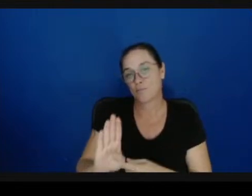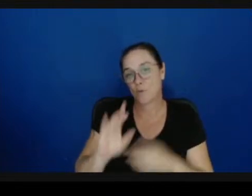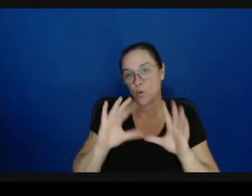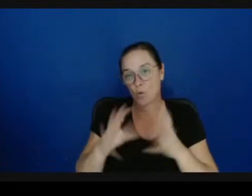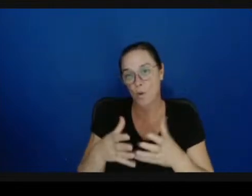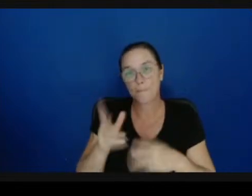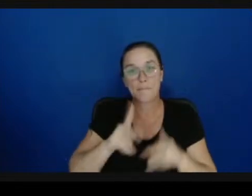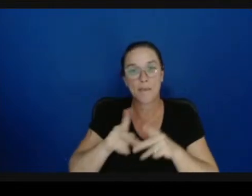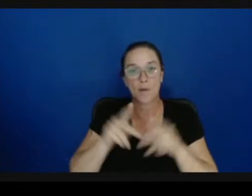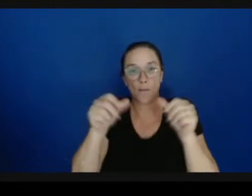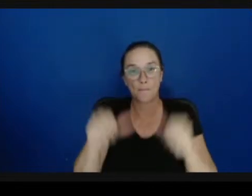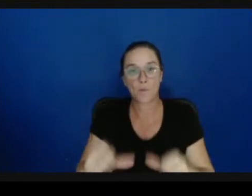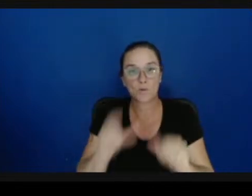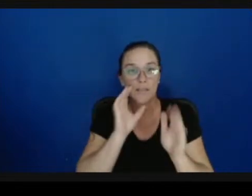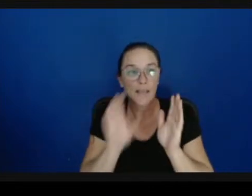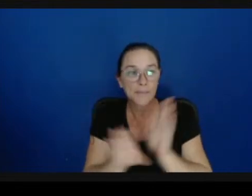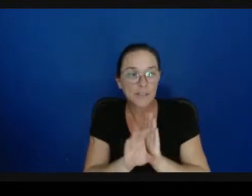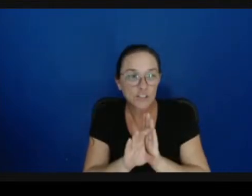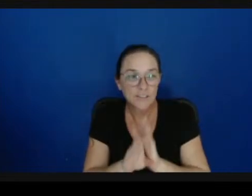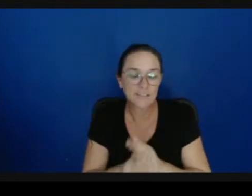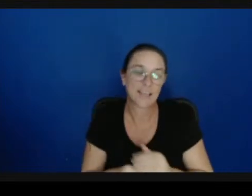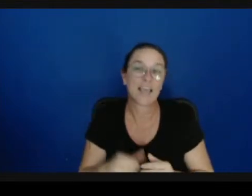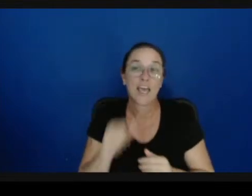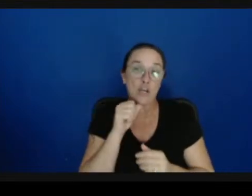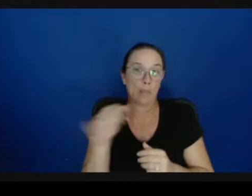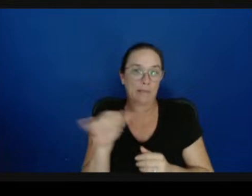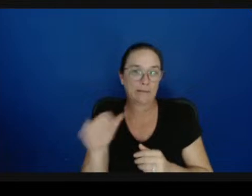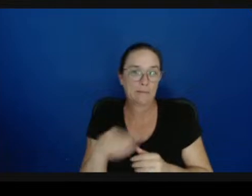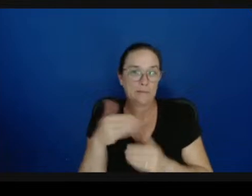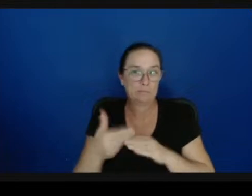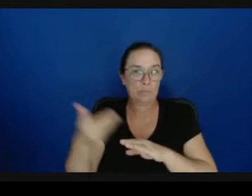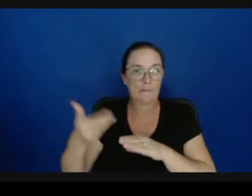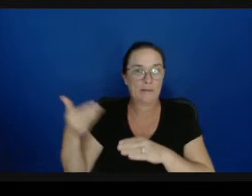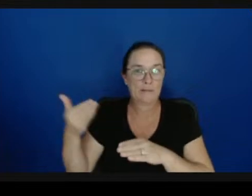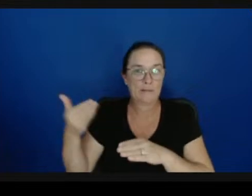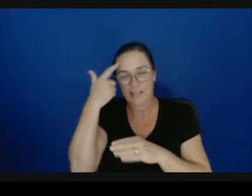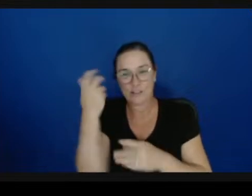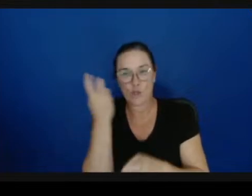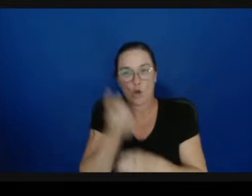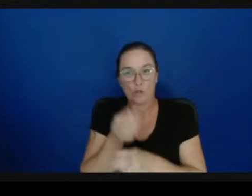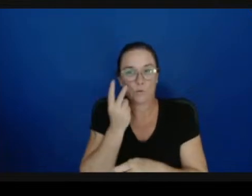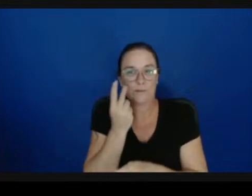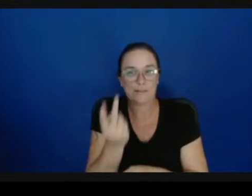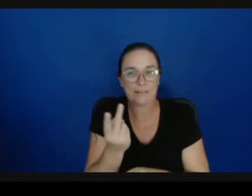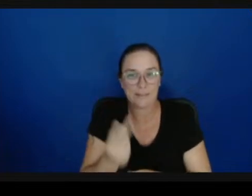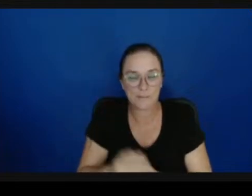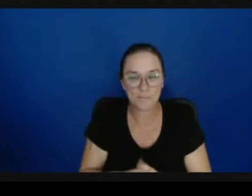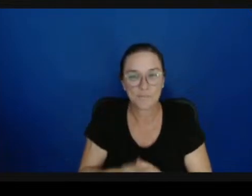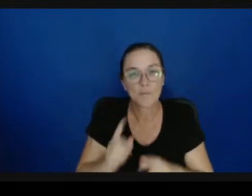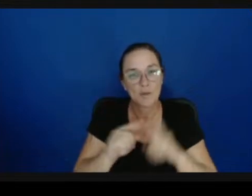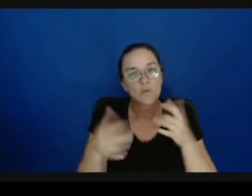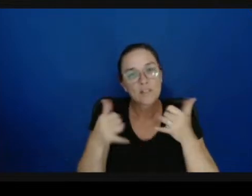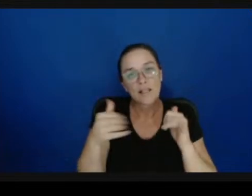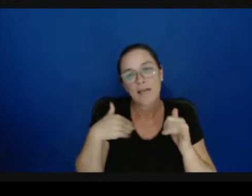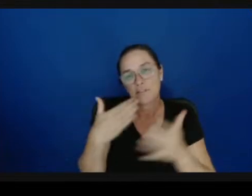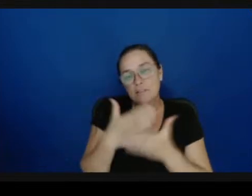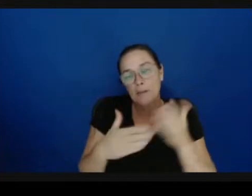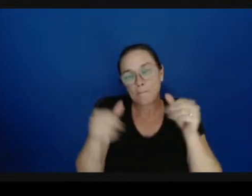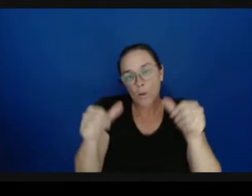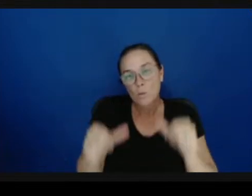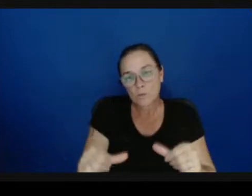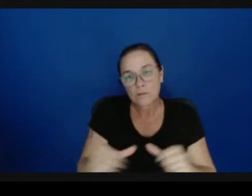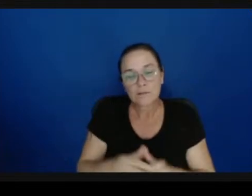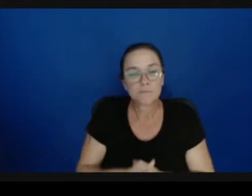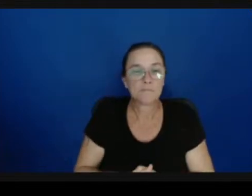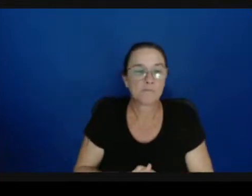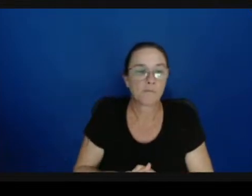and maybe not as much as the last eruptions, because it's kind of hard to see this one, but we're still getting some posts up and